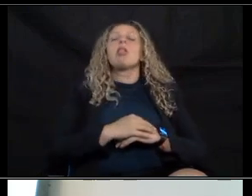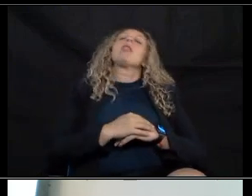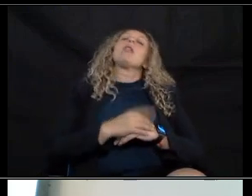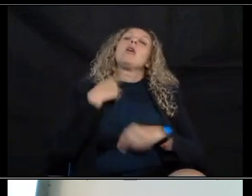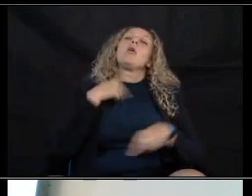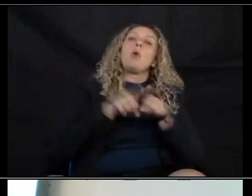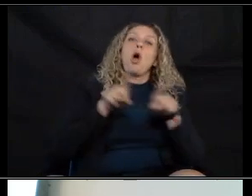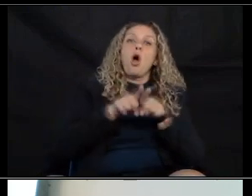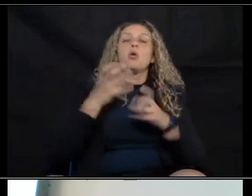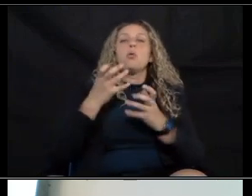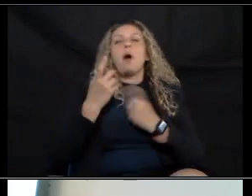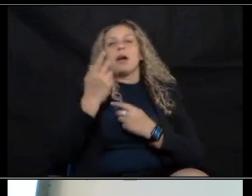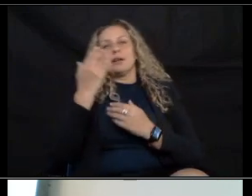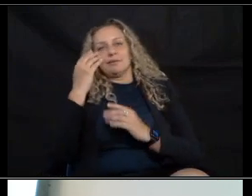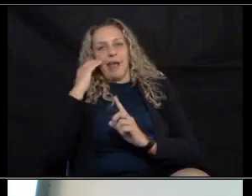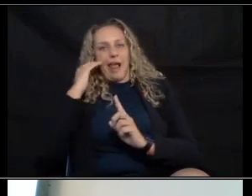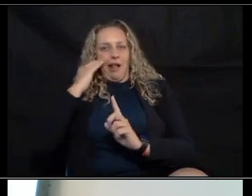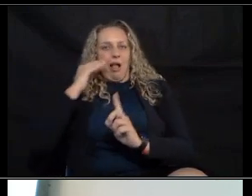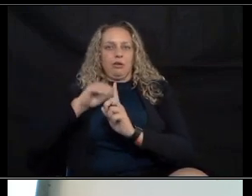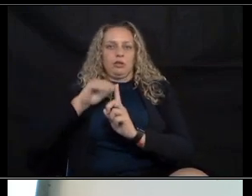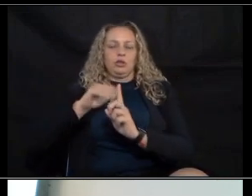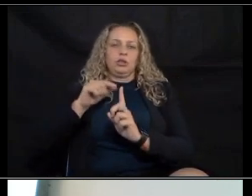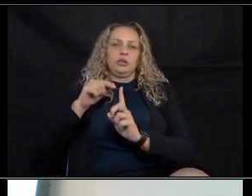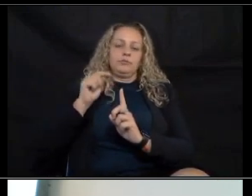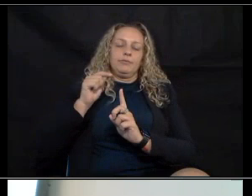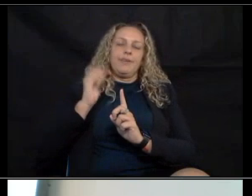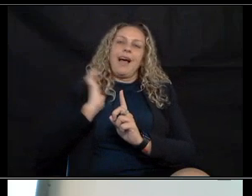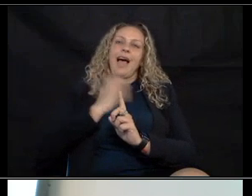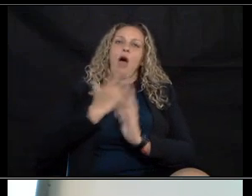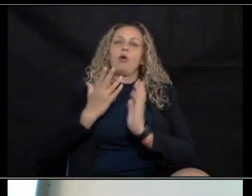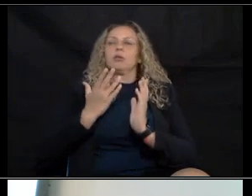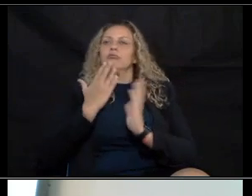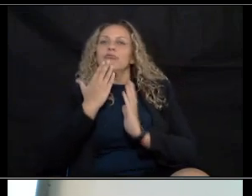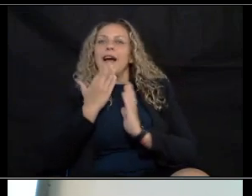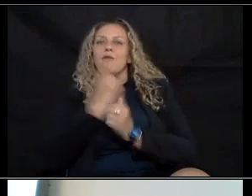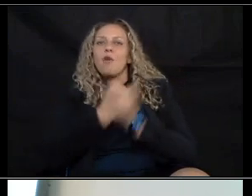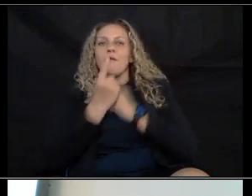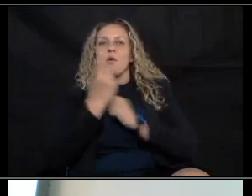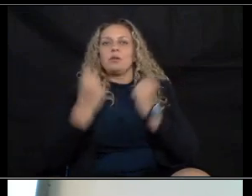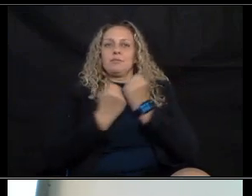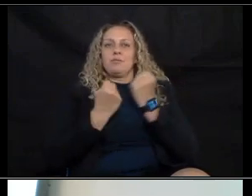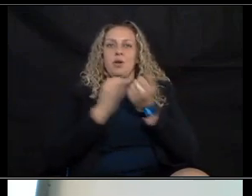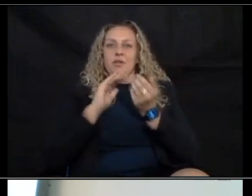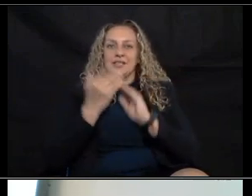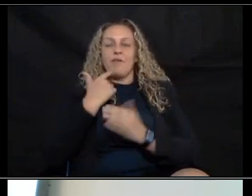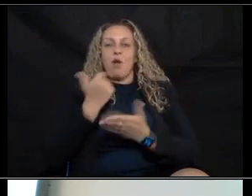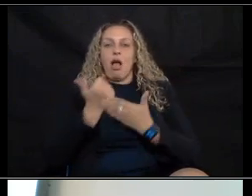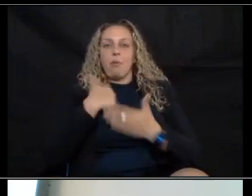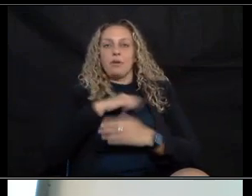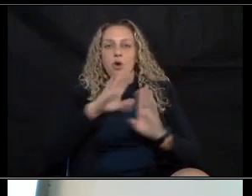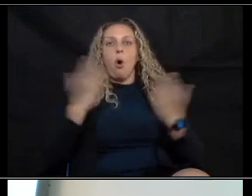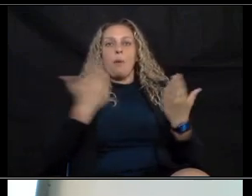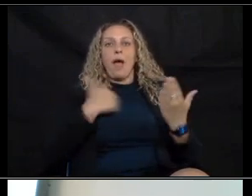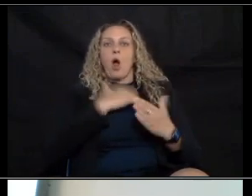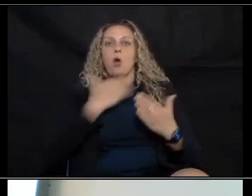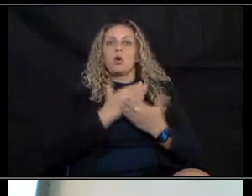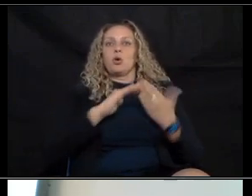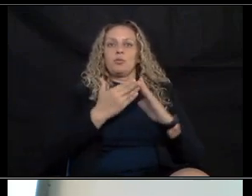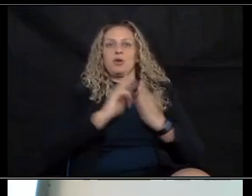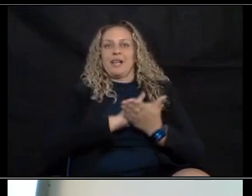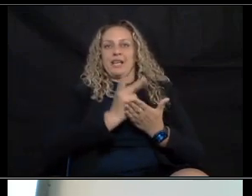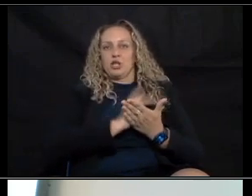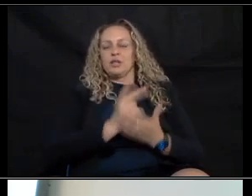also just want to acknowledge our gratitude for everyone's support in the city for helping us open our new community